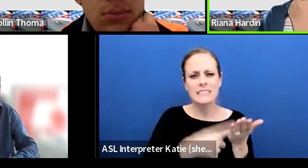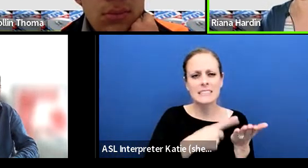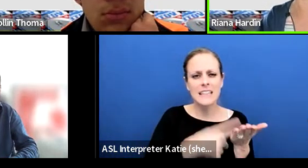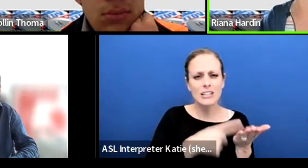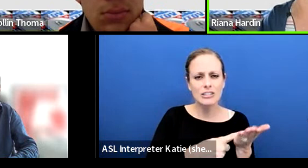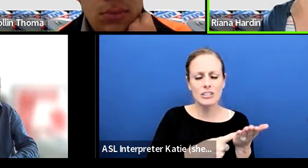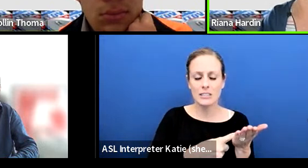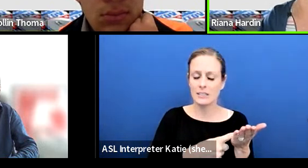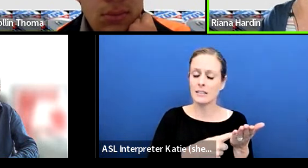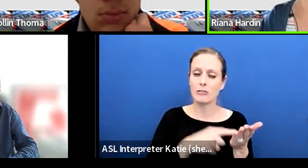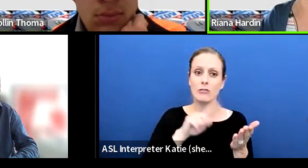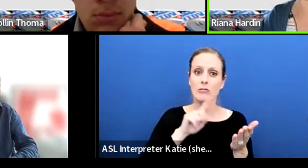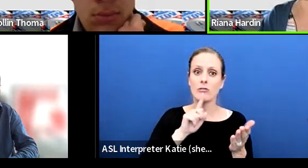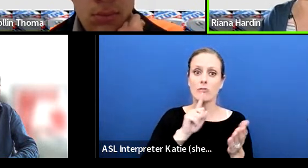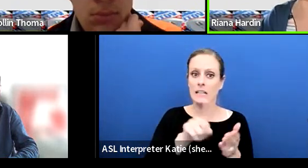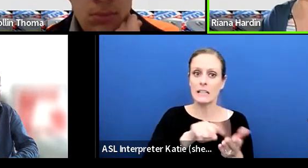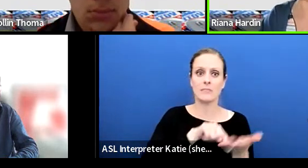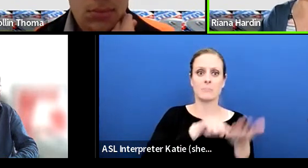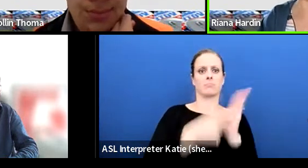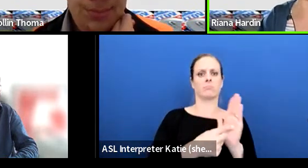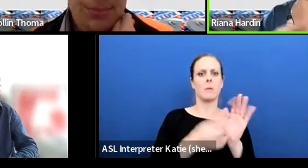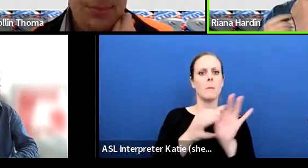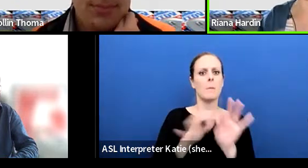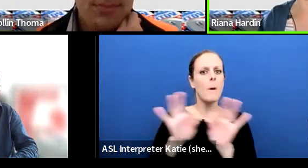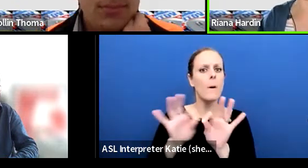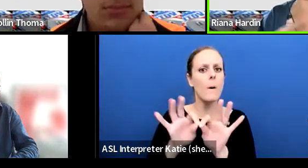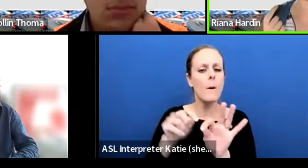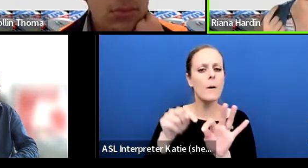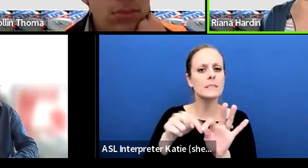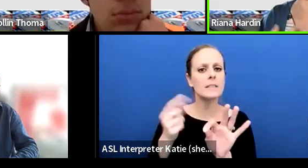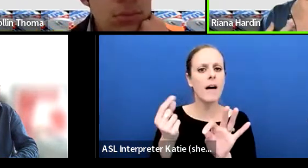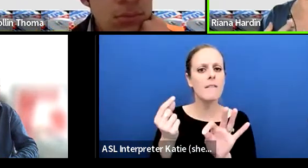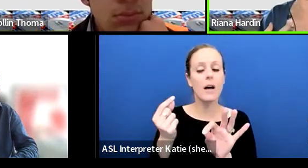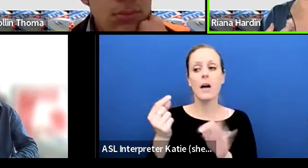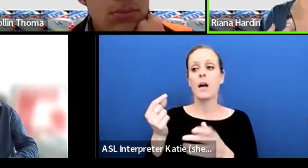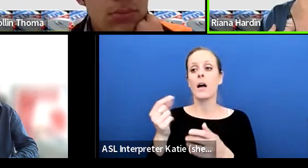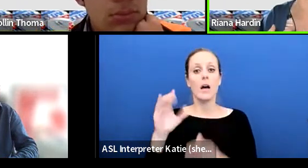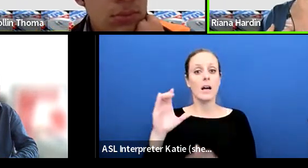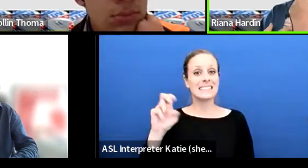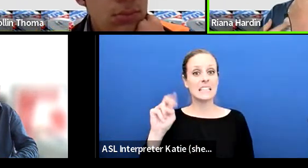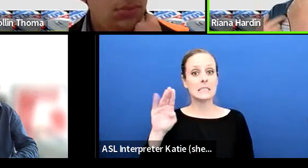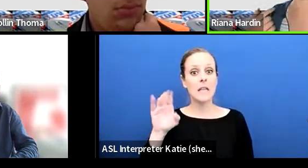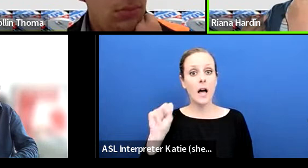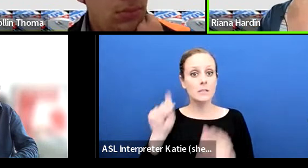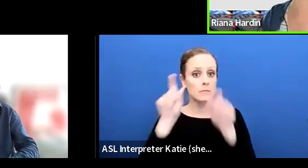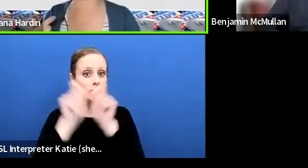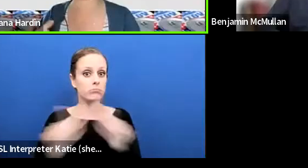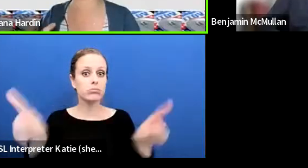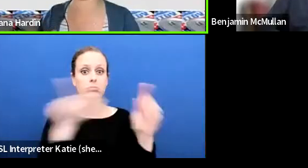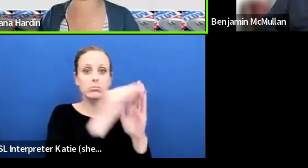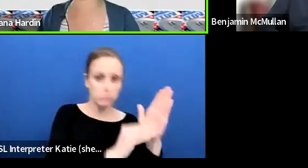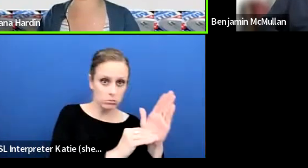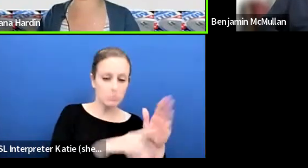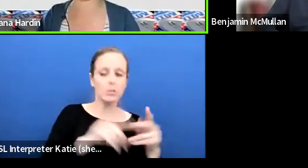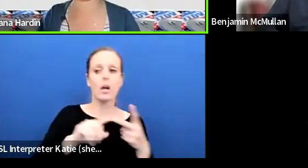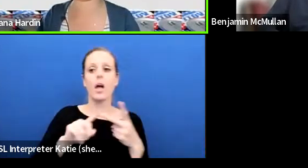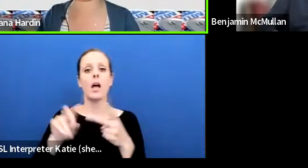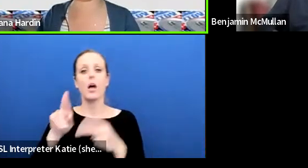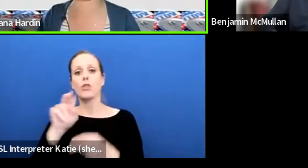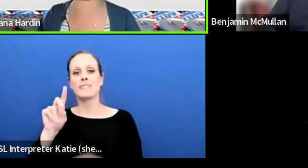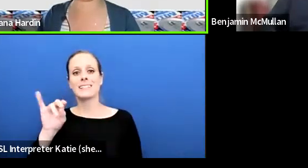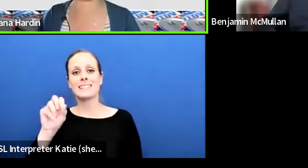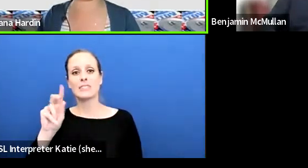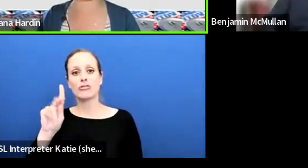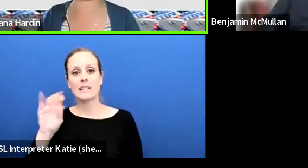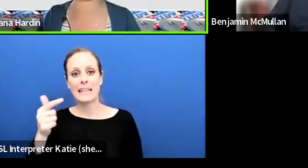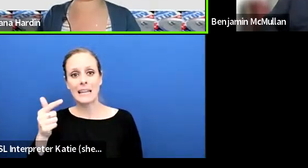the importance of, even though the census and redistricting happens